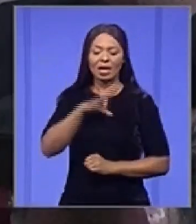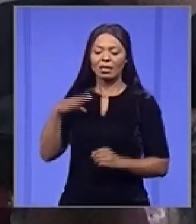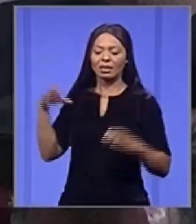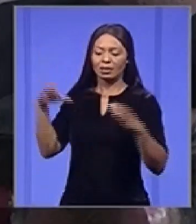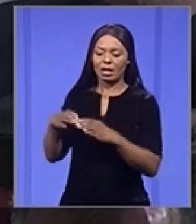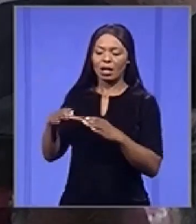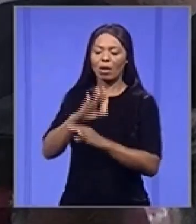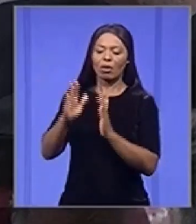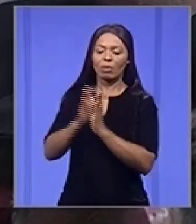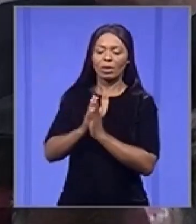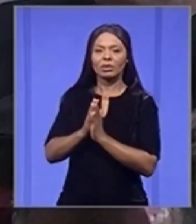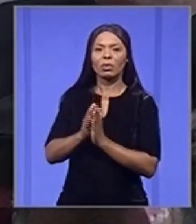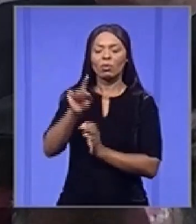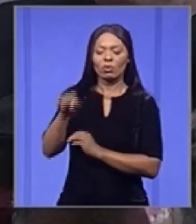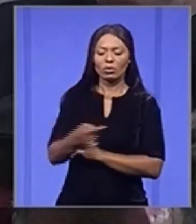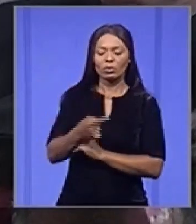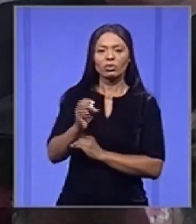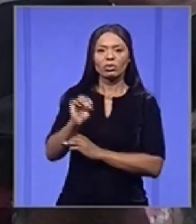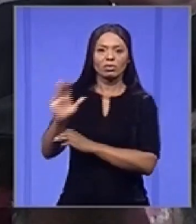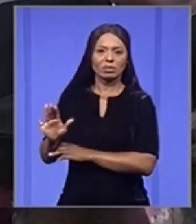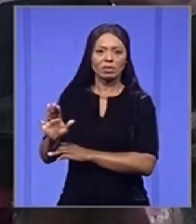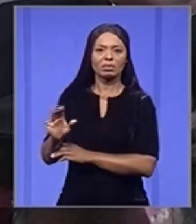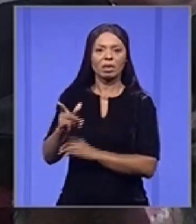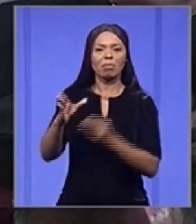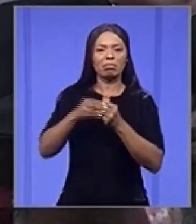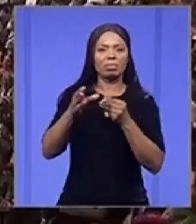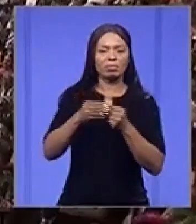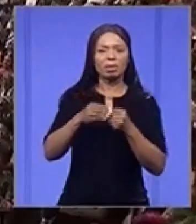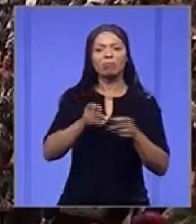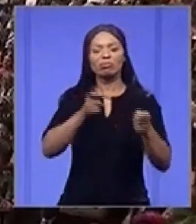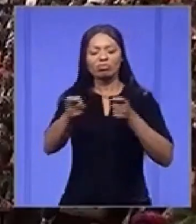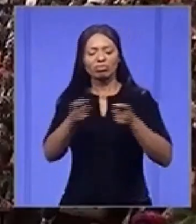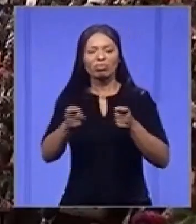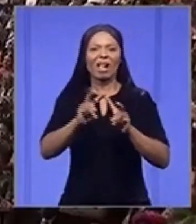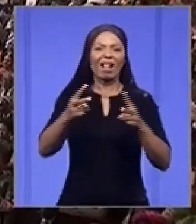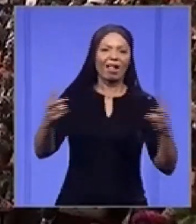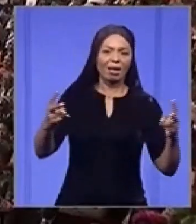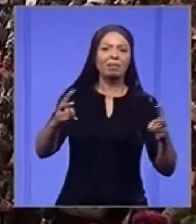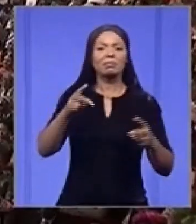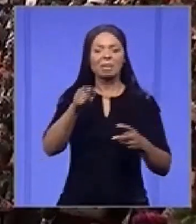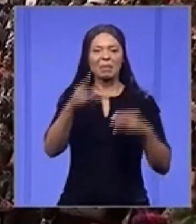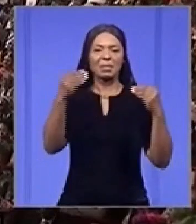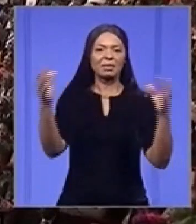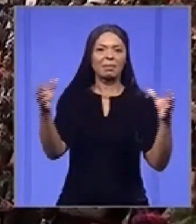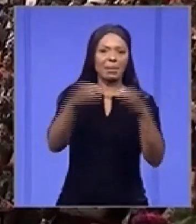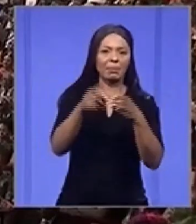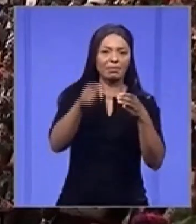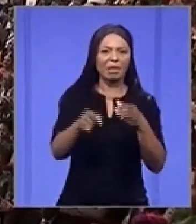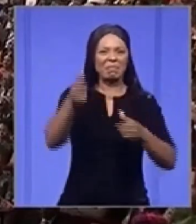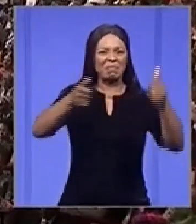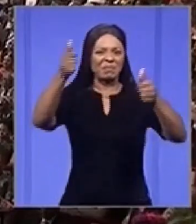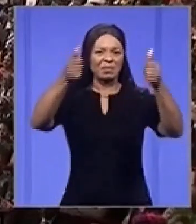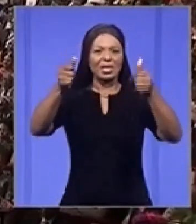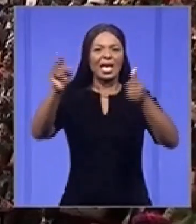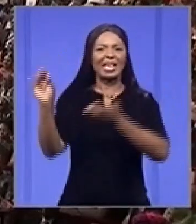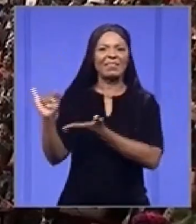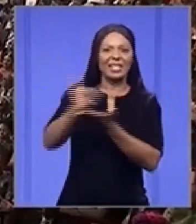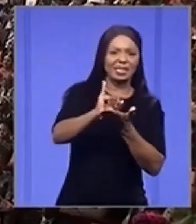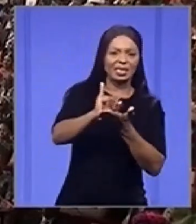9,000 mo lephateng la dilwana tsa badirisi le marekelo a tsona e leng tse dingwe tsa bathapi ba bagolo mo Afrika